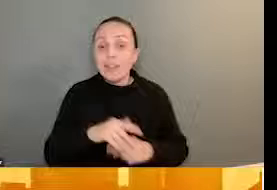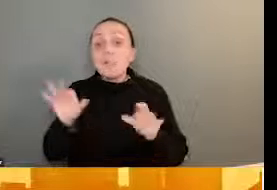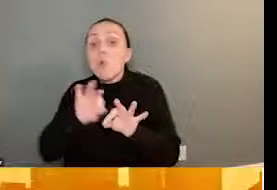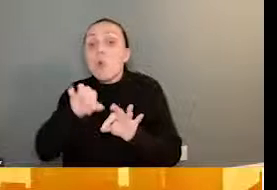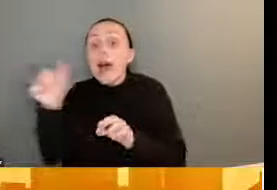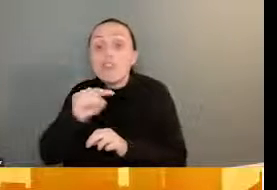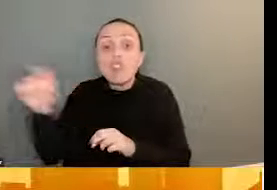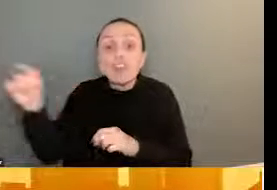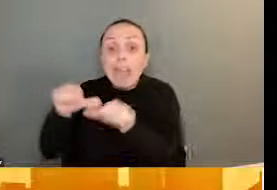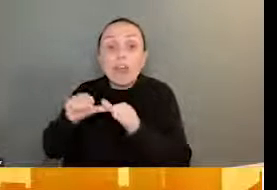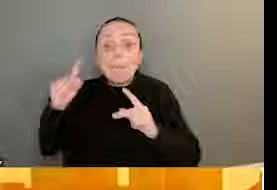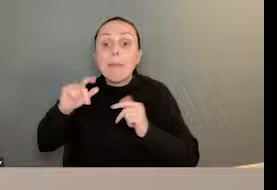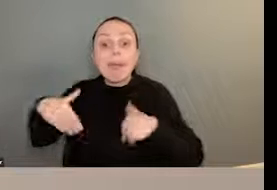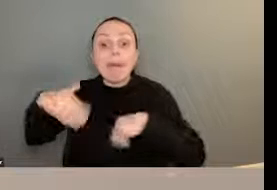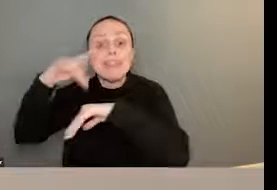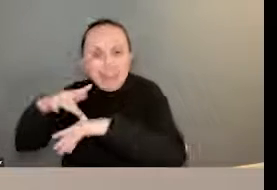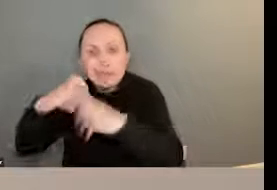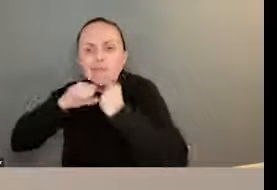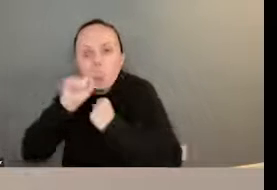been impacted by people. Well,